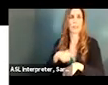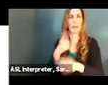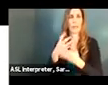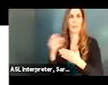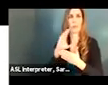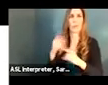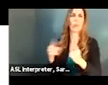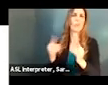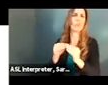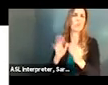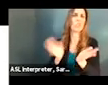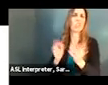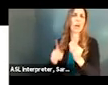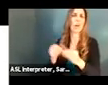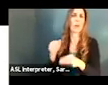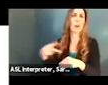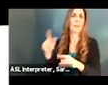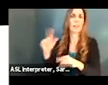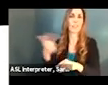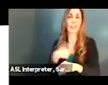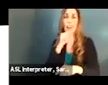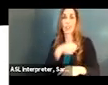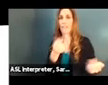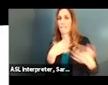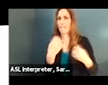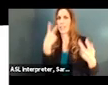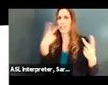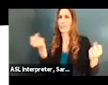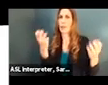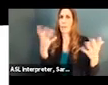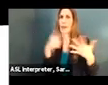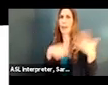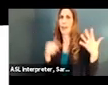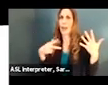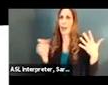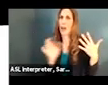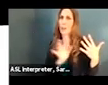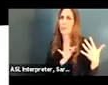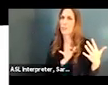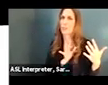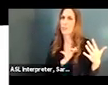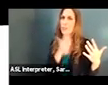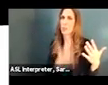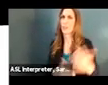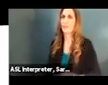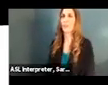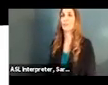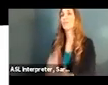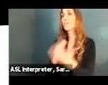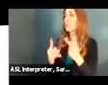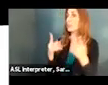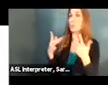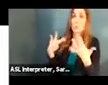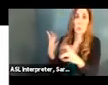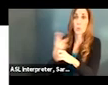about apps. I'm loving all these apps that I'm seeing. Can I just say? And some people don't use apps at all, and that's